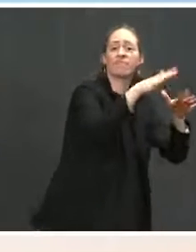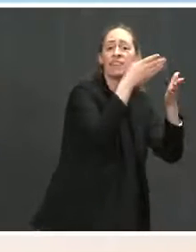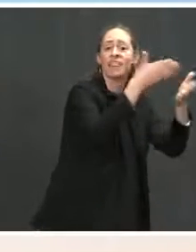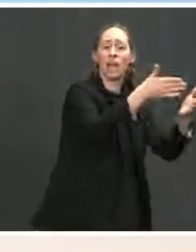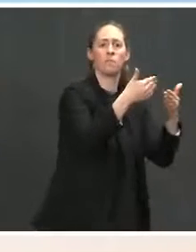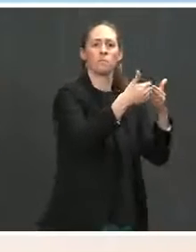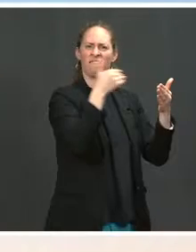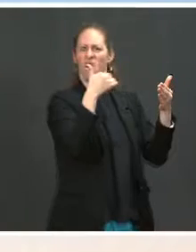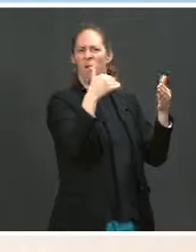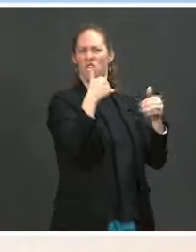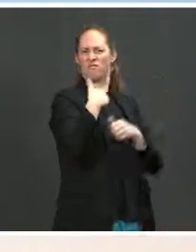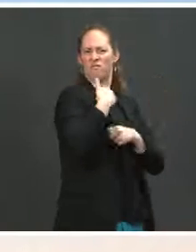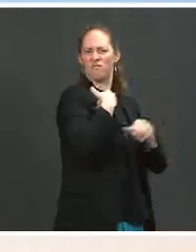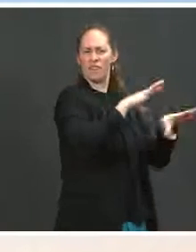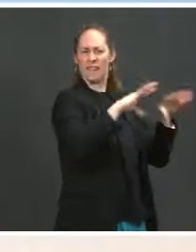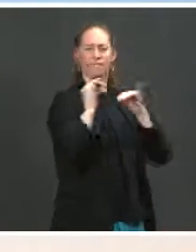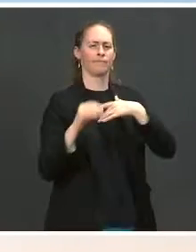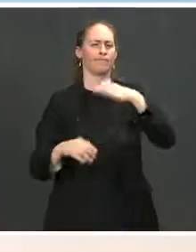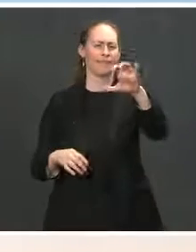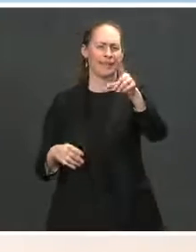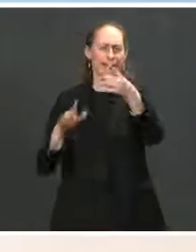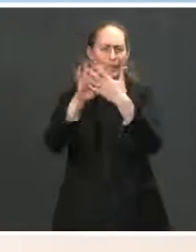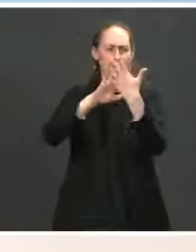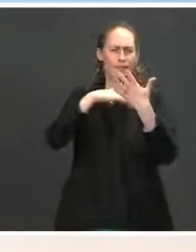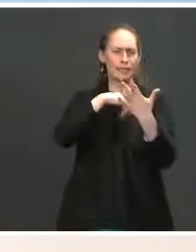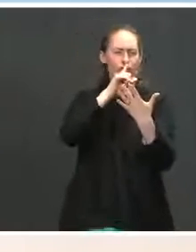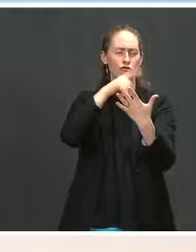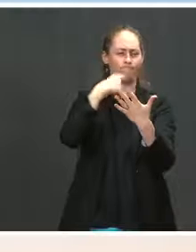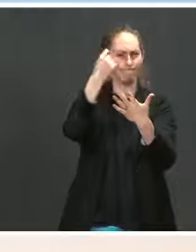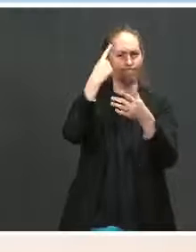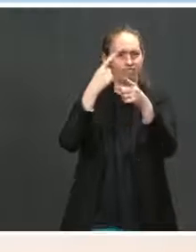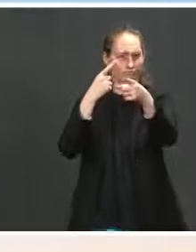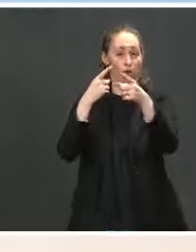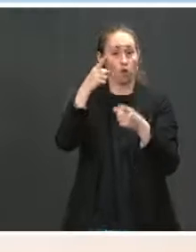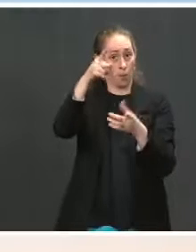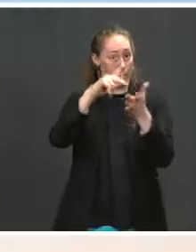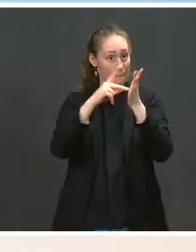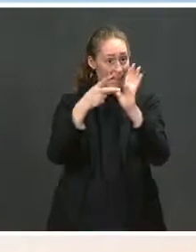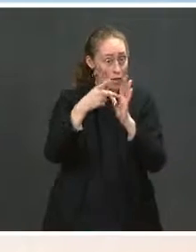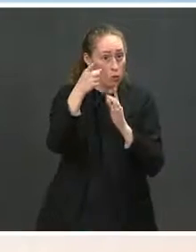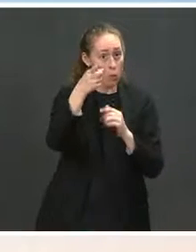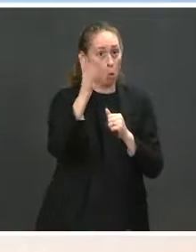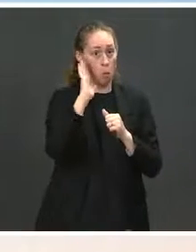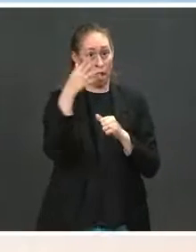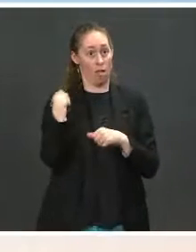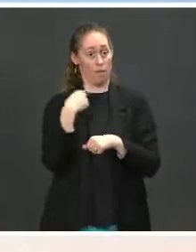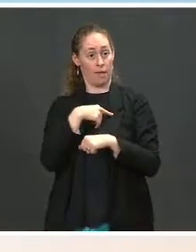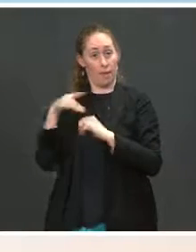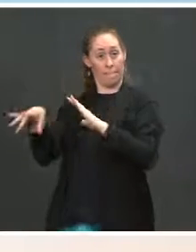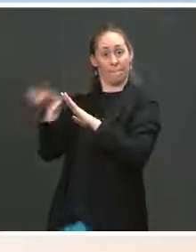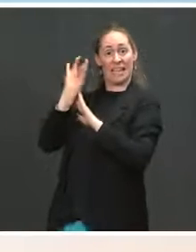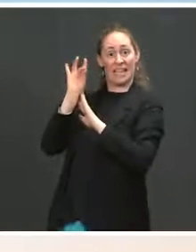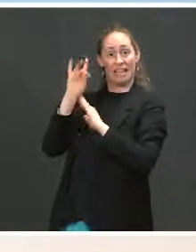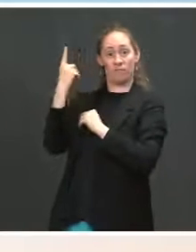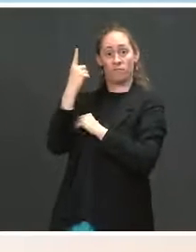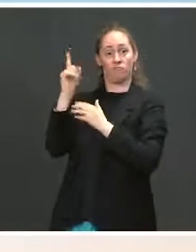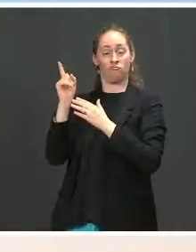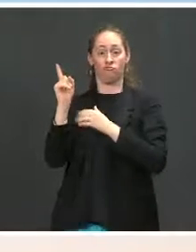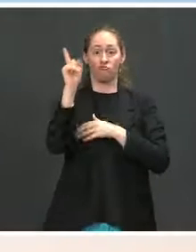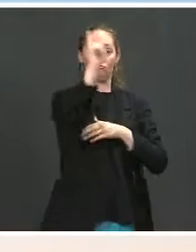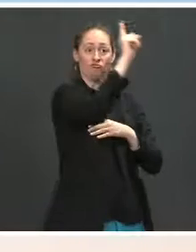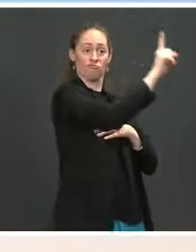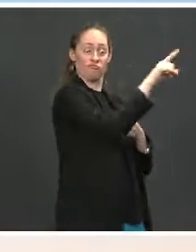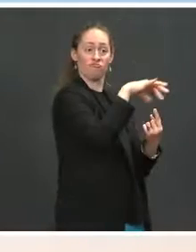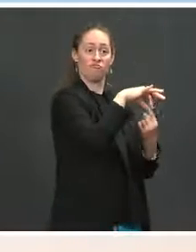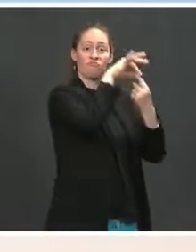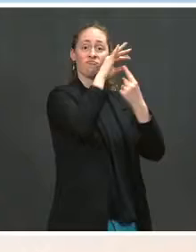mean, just so I understand your question, do we expect we will maintain, we will nominate an ambassador And to have Afghanistan? exactly an ambassador there